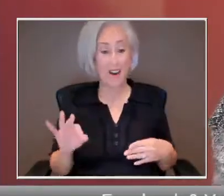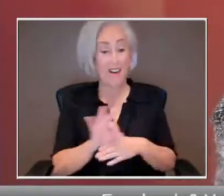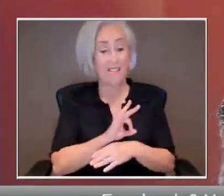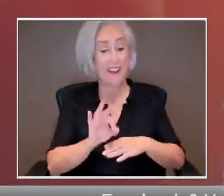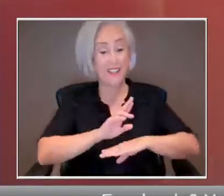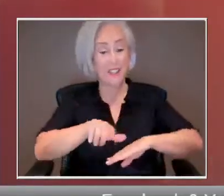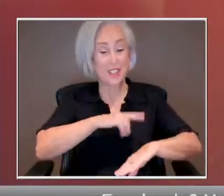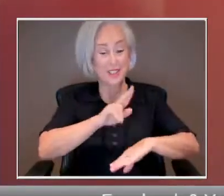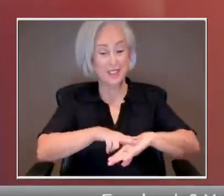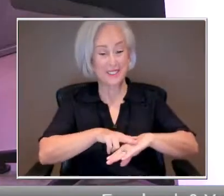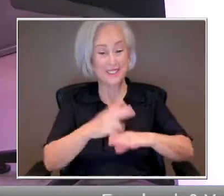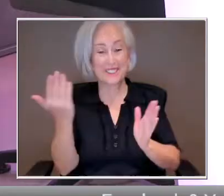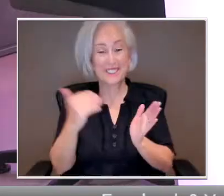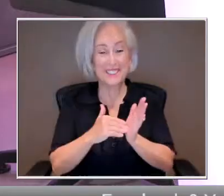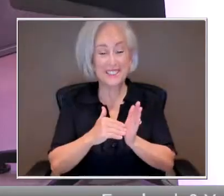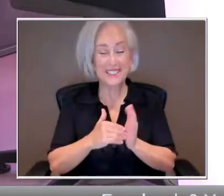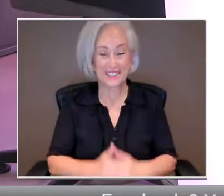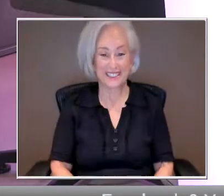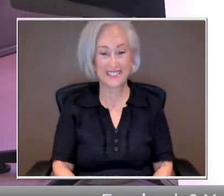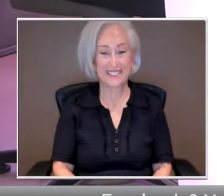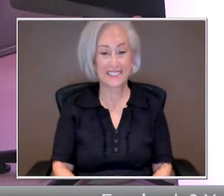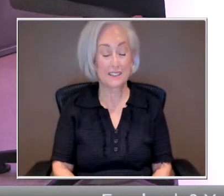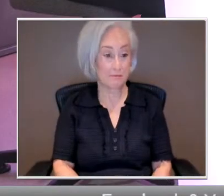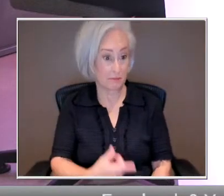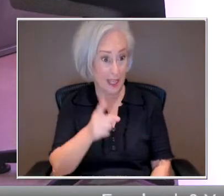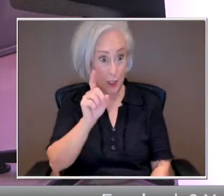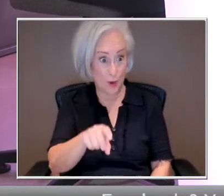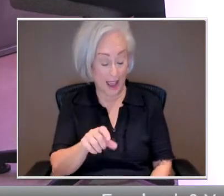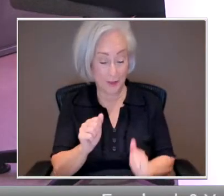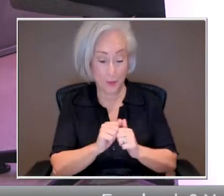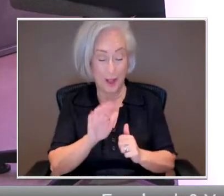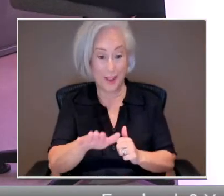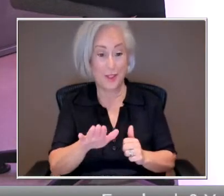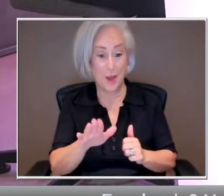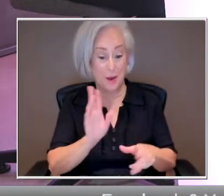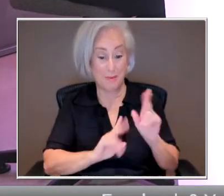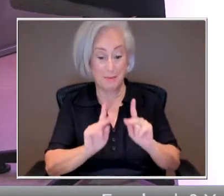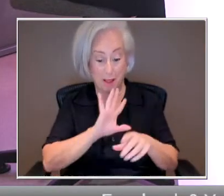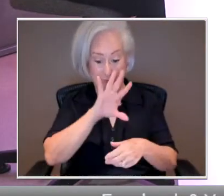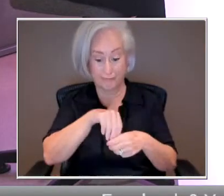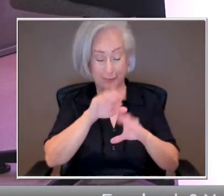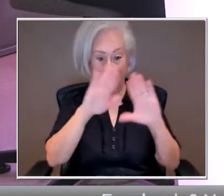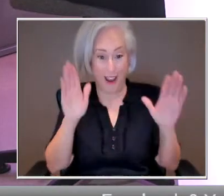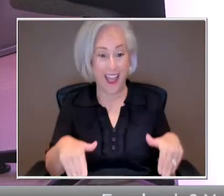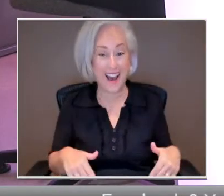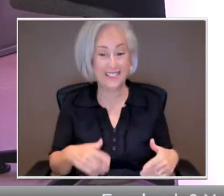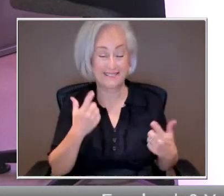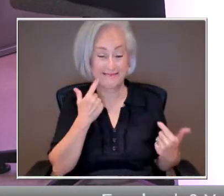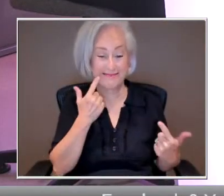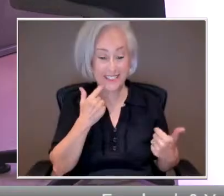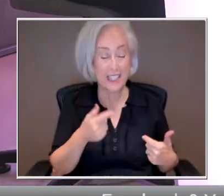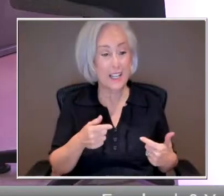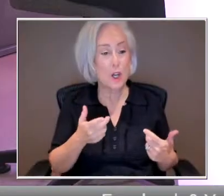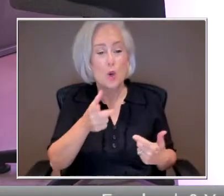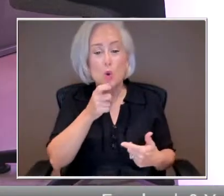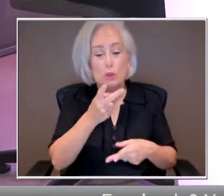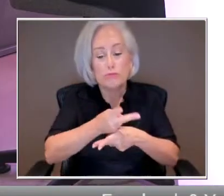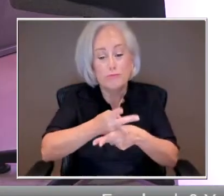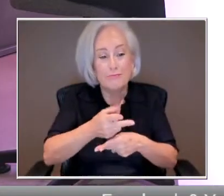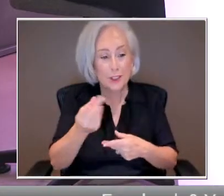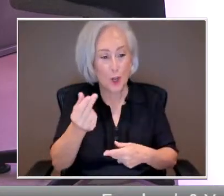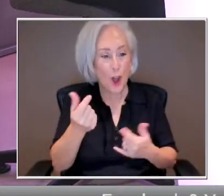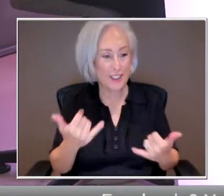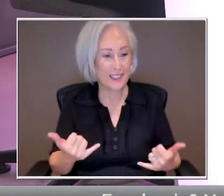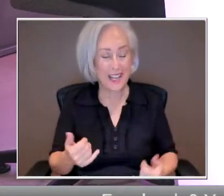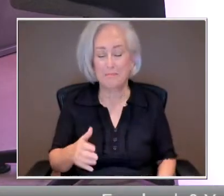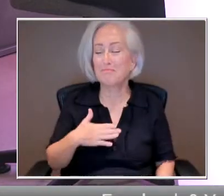being again. And you kind of have to with your house. Yeah. As full as it. Yes. Who's watching the dogs today? My husband. Okay,